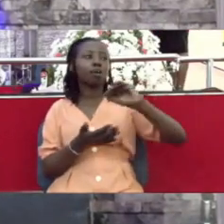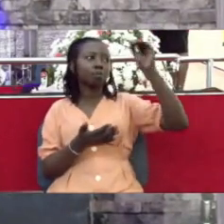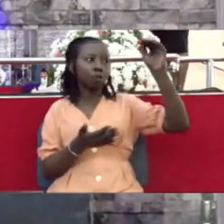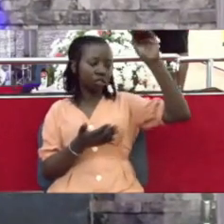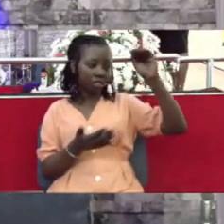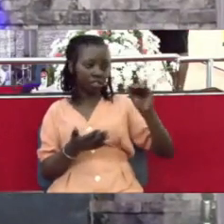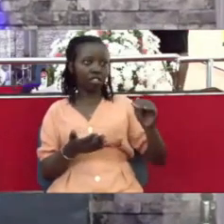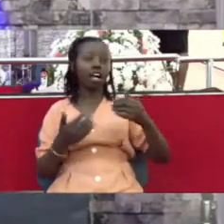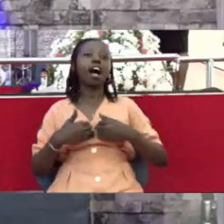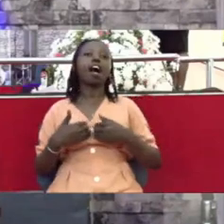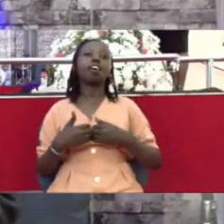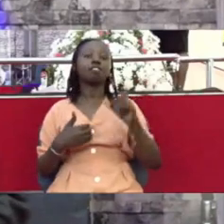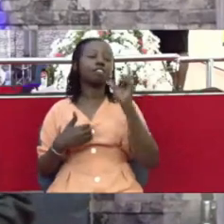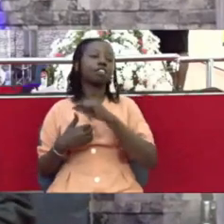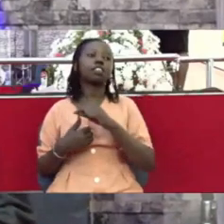released.